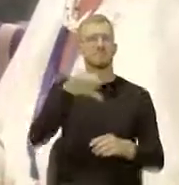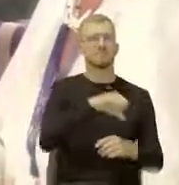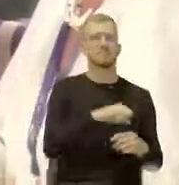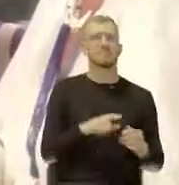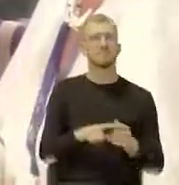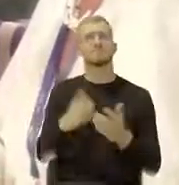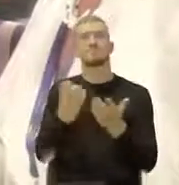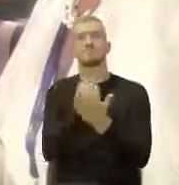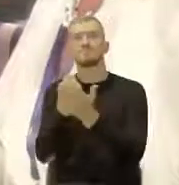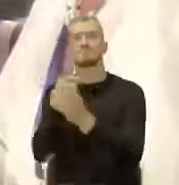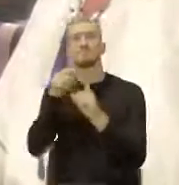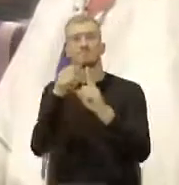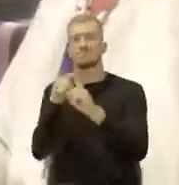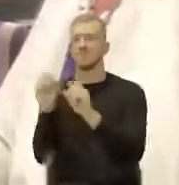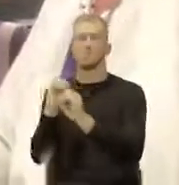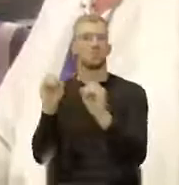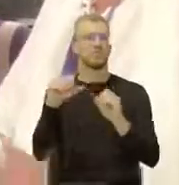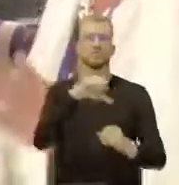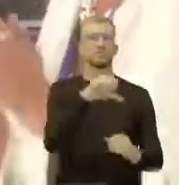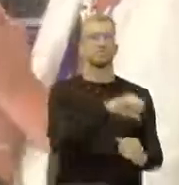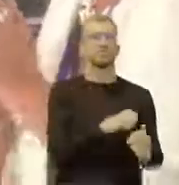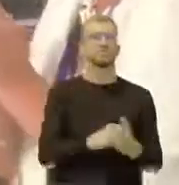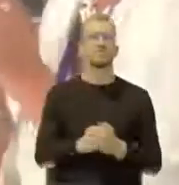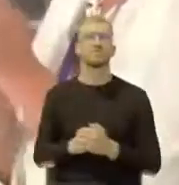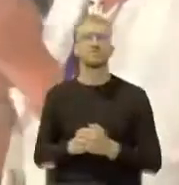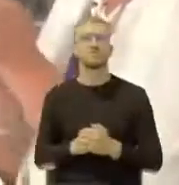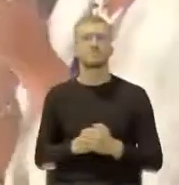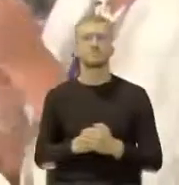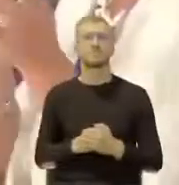the state of the affairs in the world we live in. Thank you.